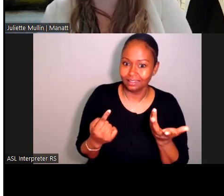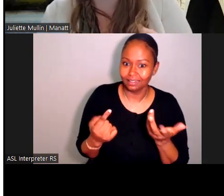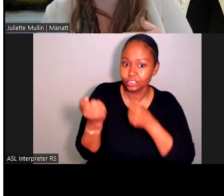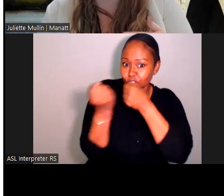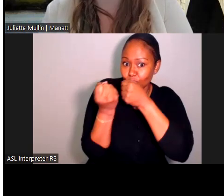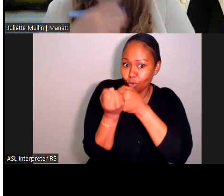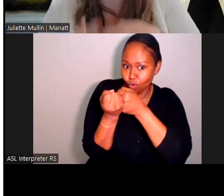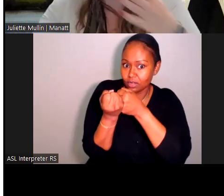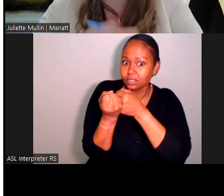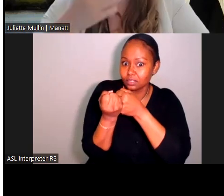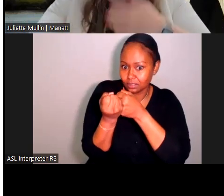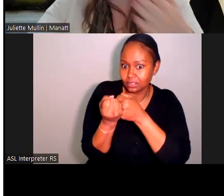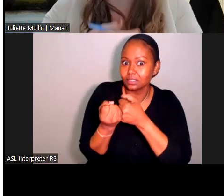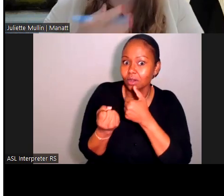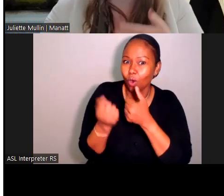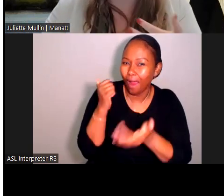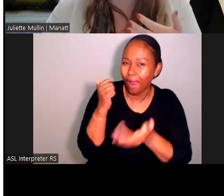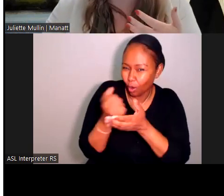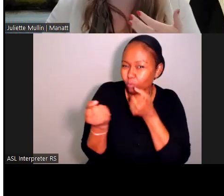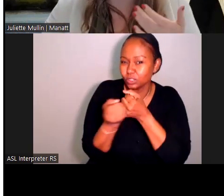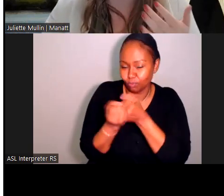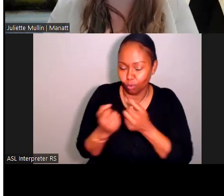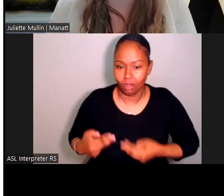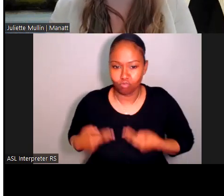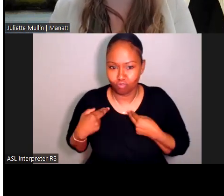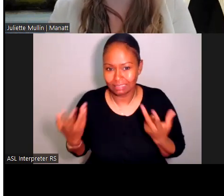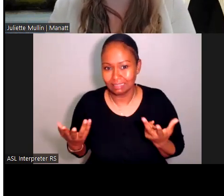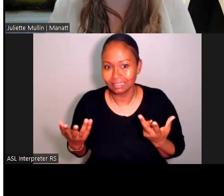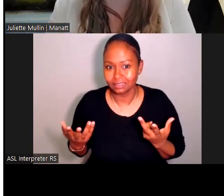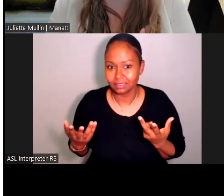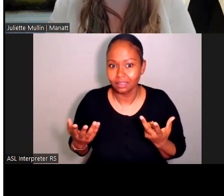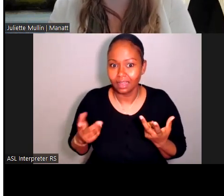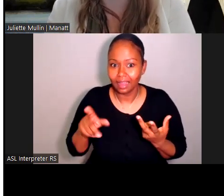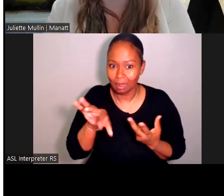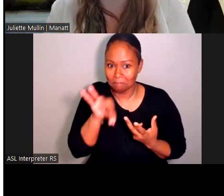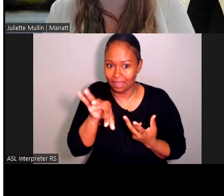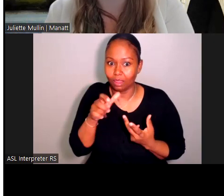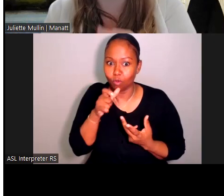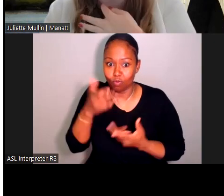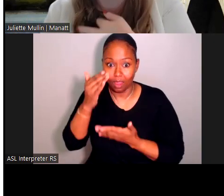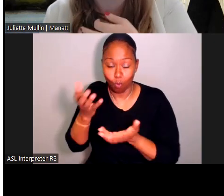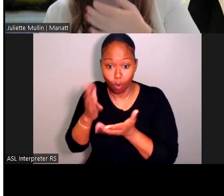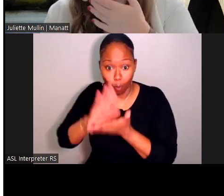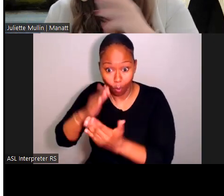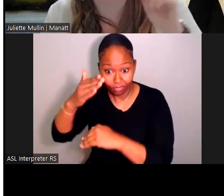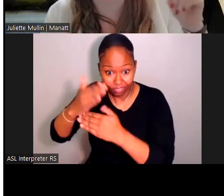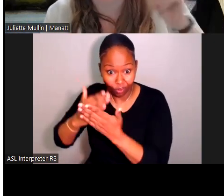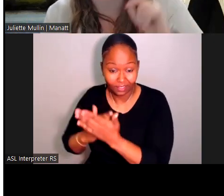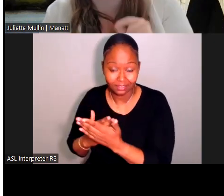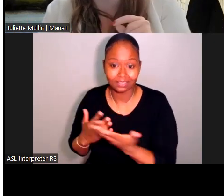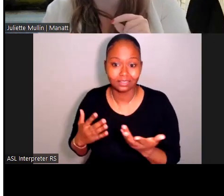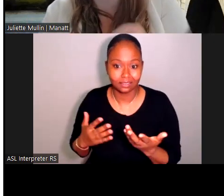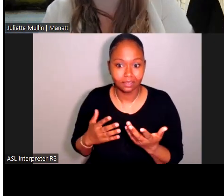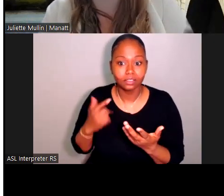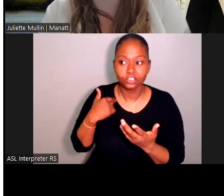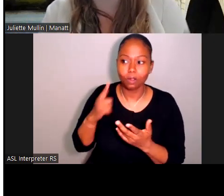support the kind of help support residents in identifying members if it's something they need help with doing. So we're tracking